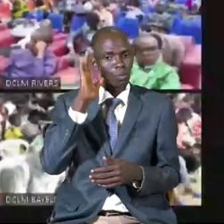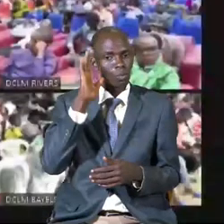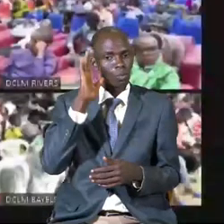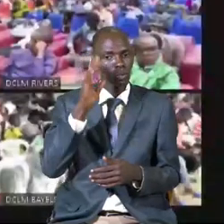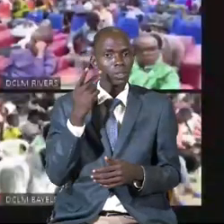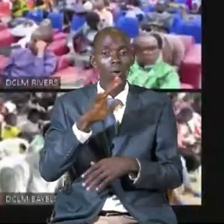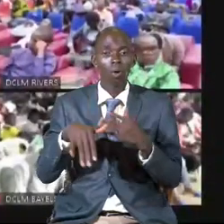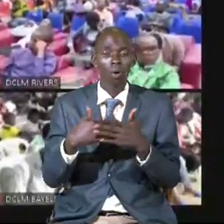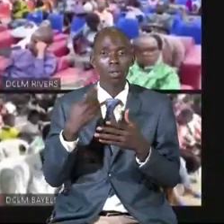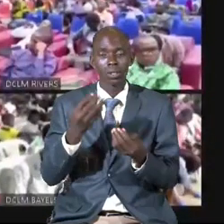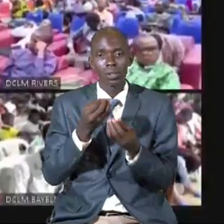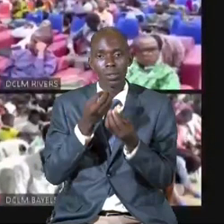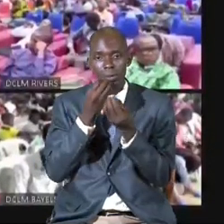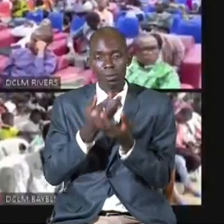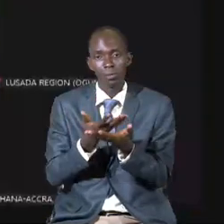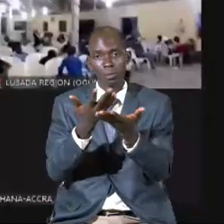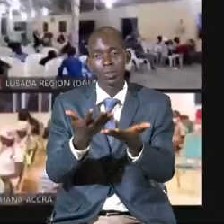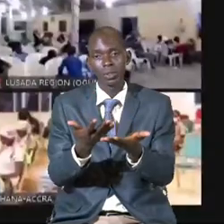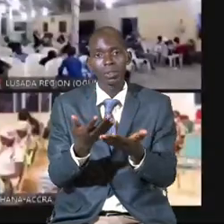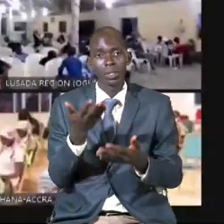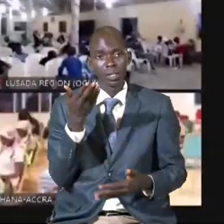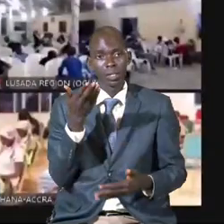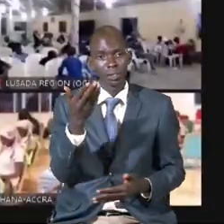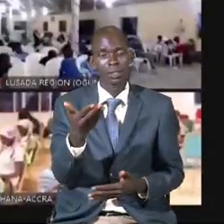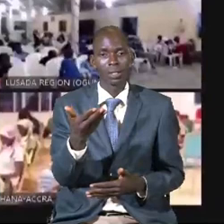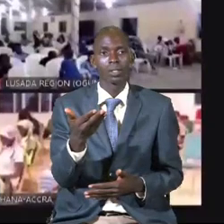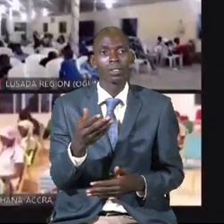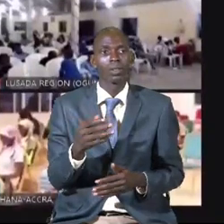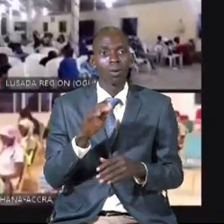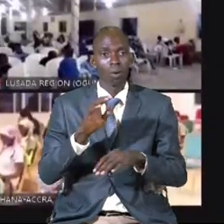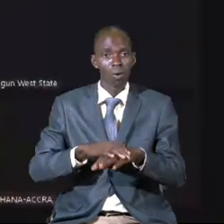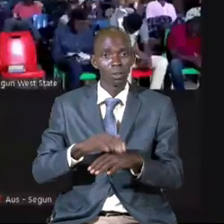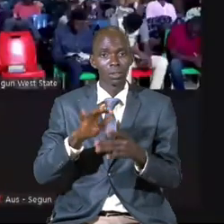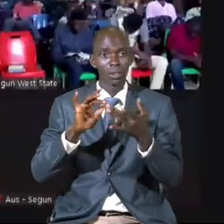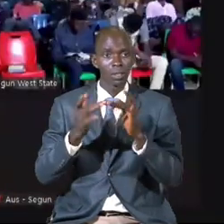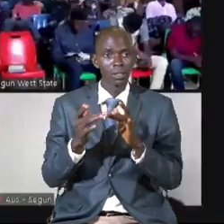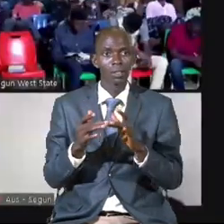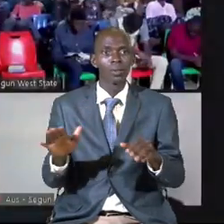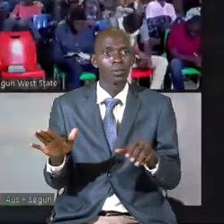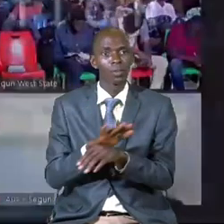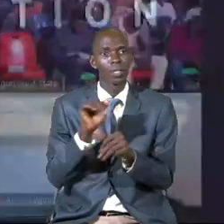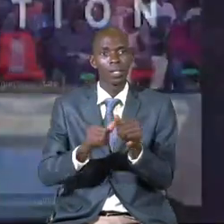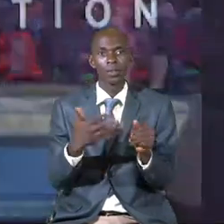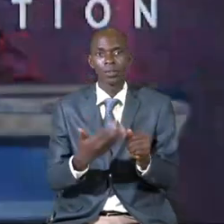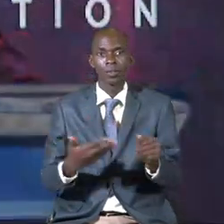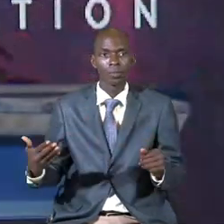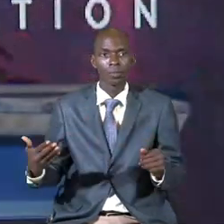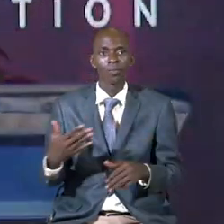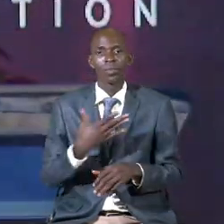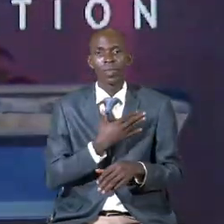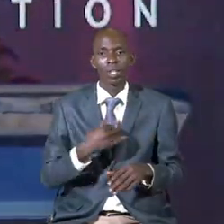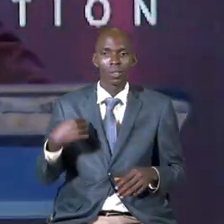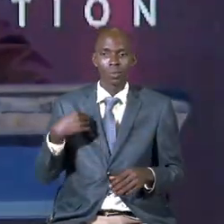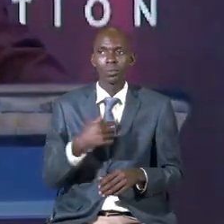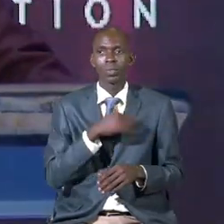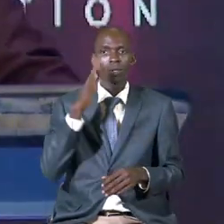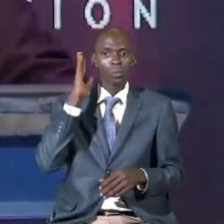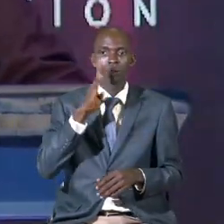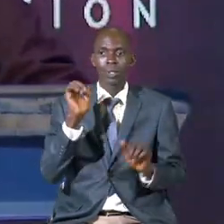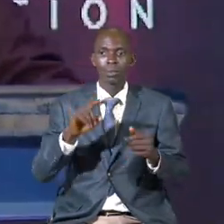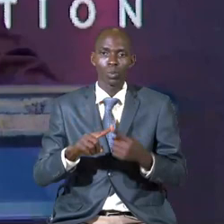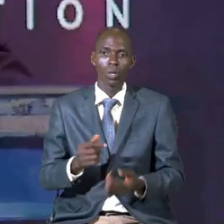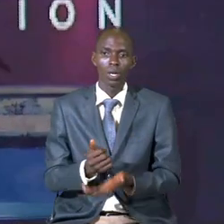there online fill everything in and will be able to help you more